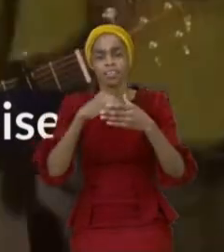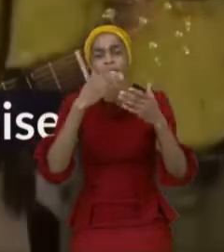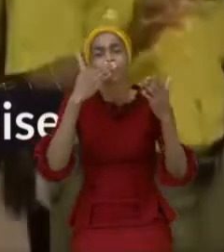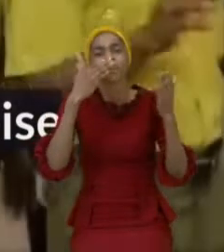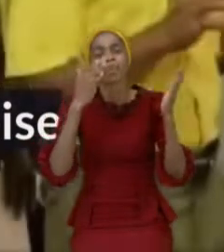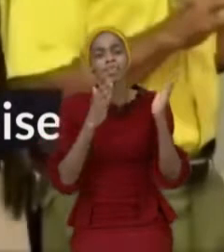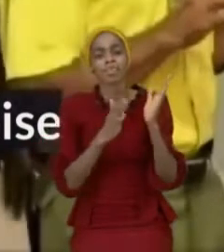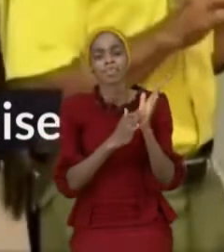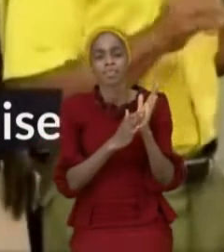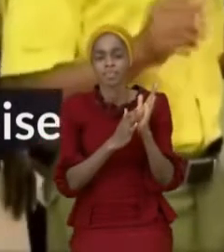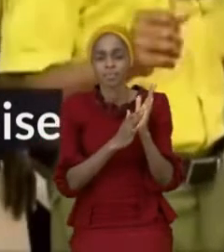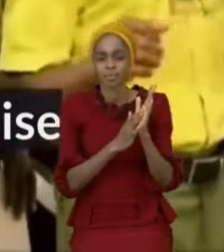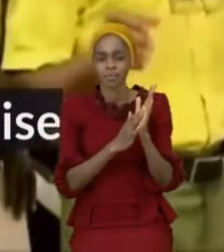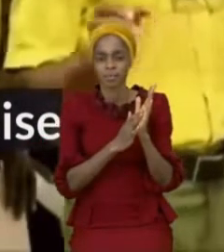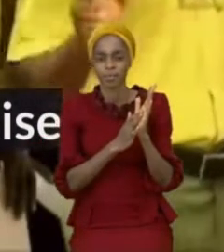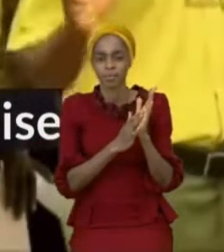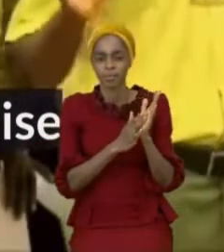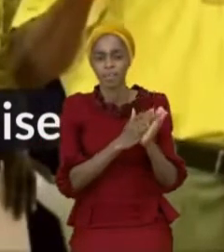in praise.